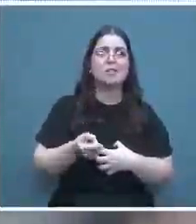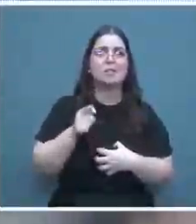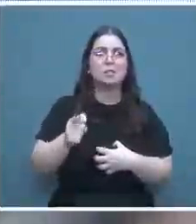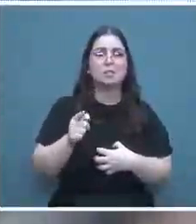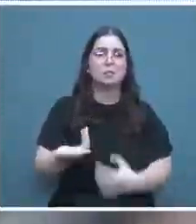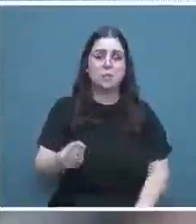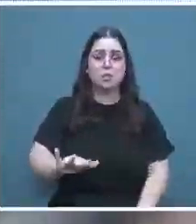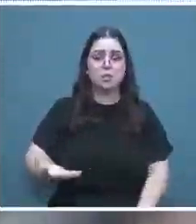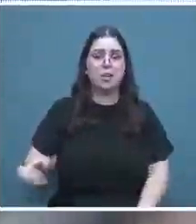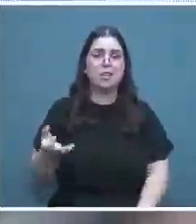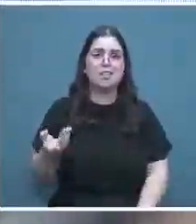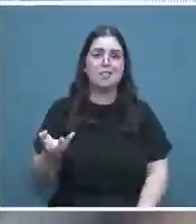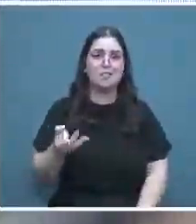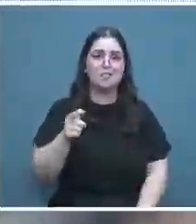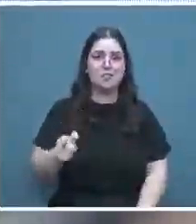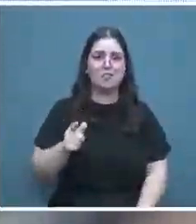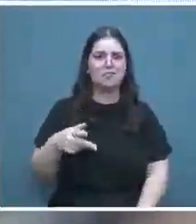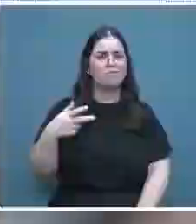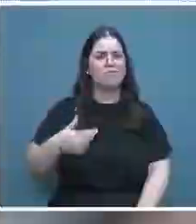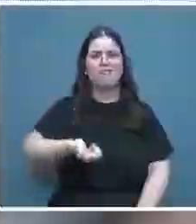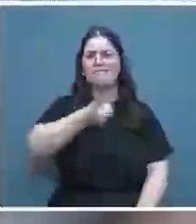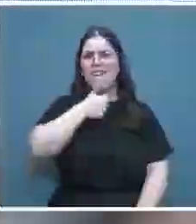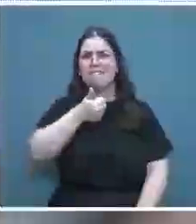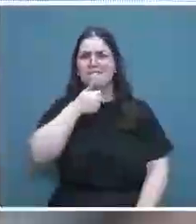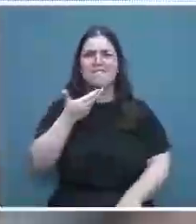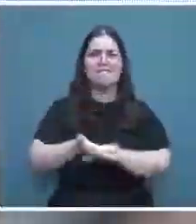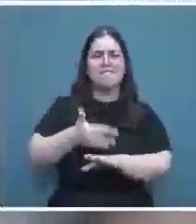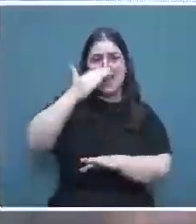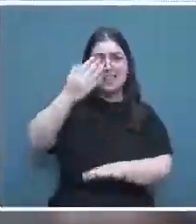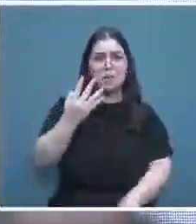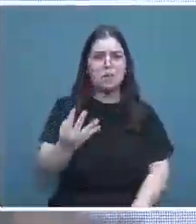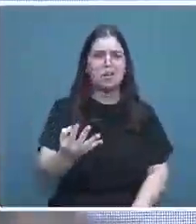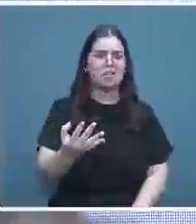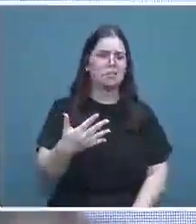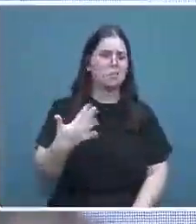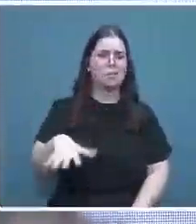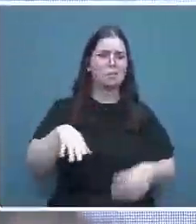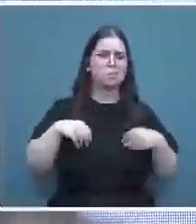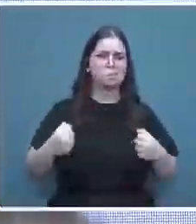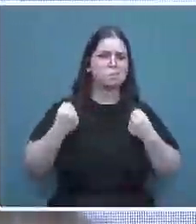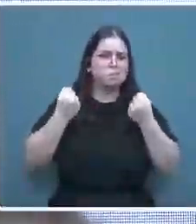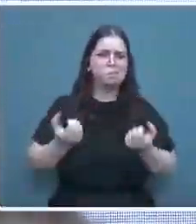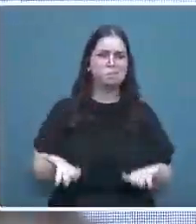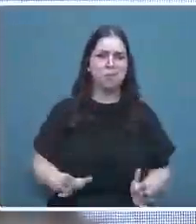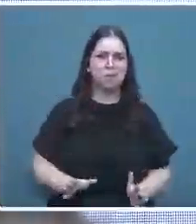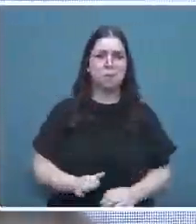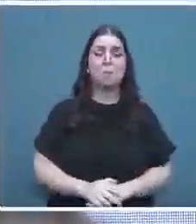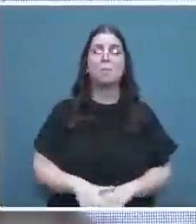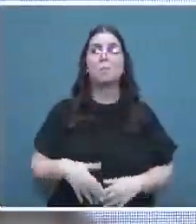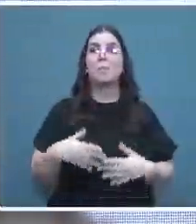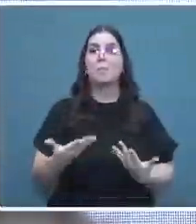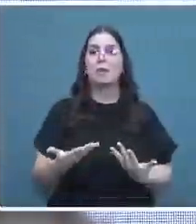who suffered from such violence were like a girl of 4 years old. So in any occupied